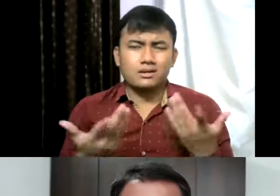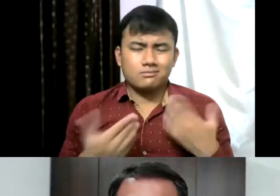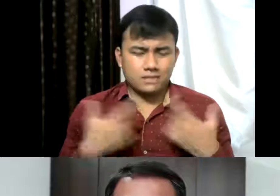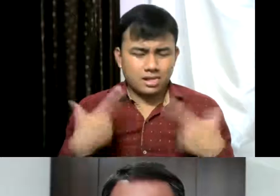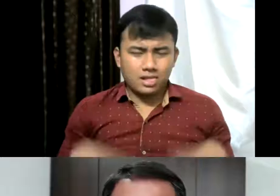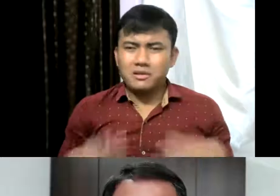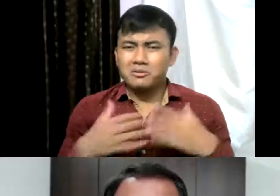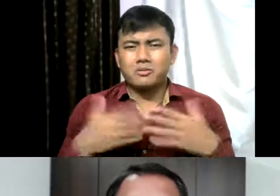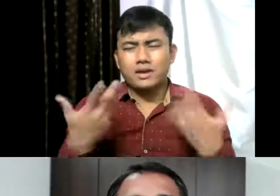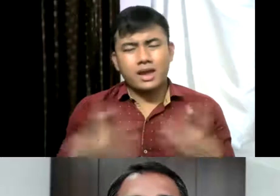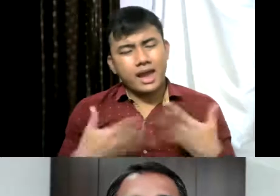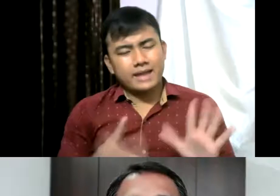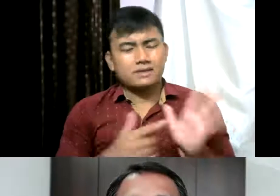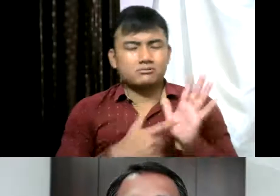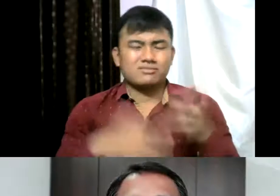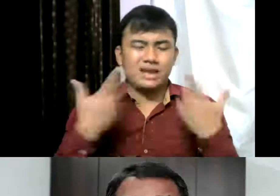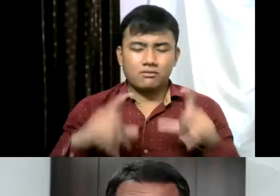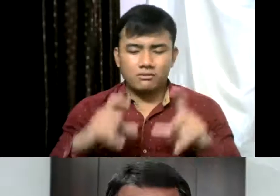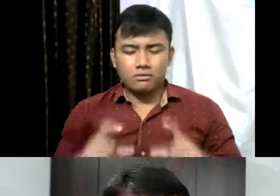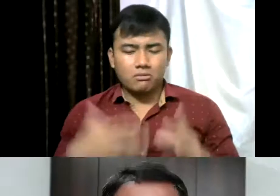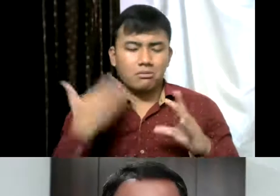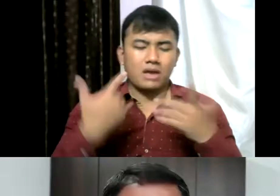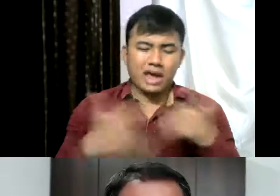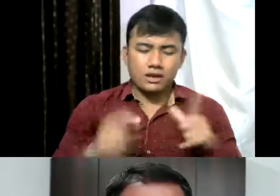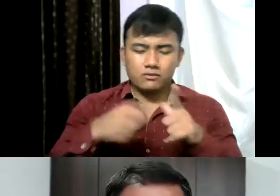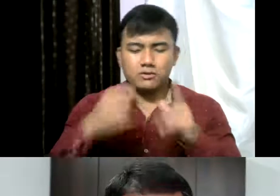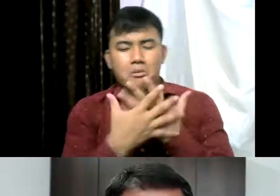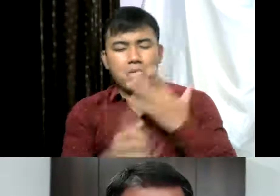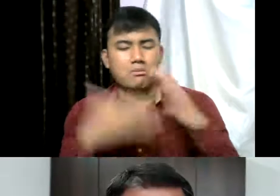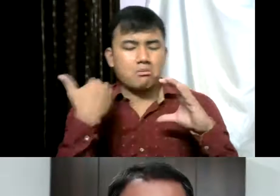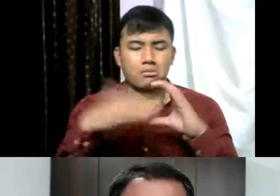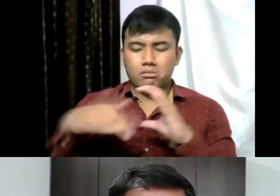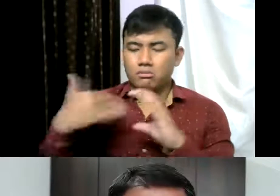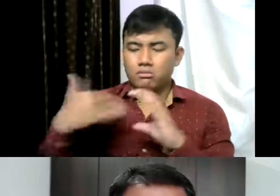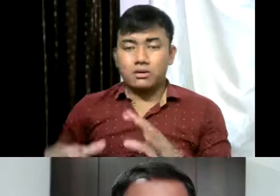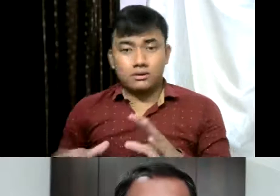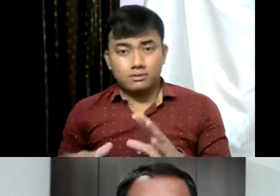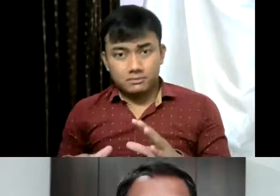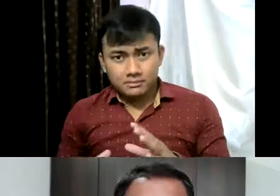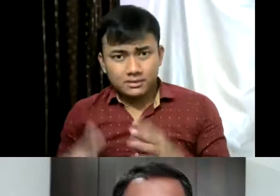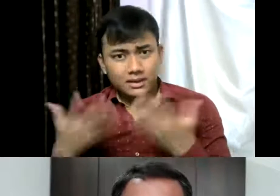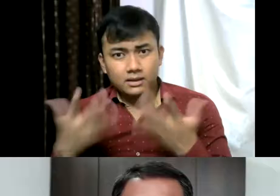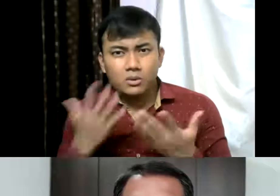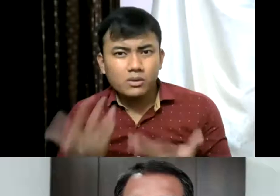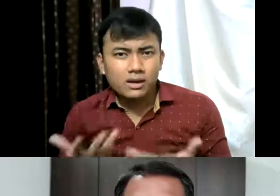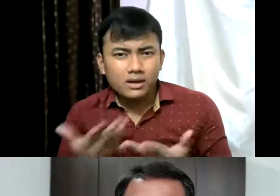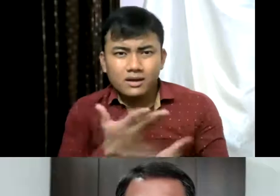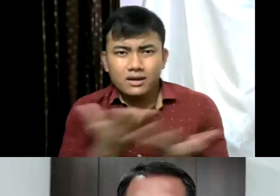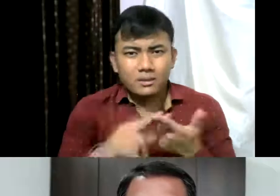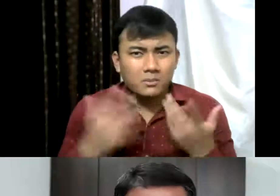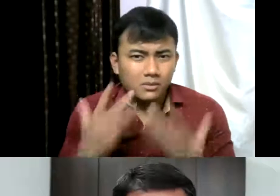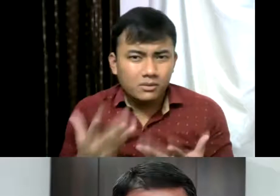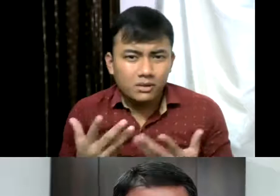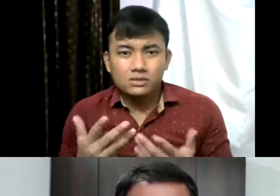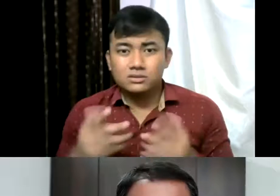Let me do this anyway. That's very worrisome. That's very worrisome because the same rifts that exist